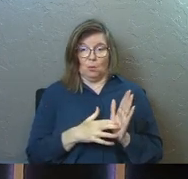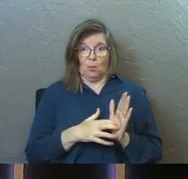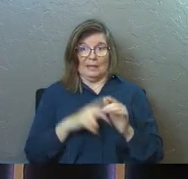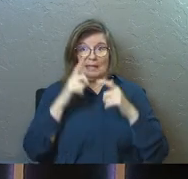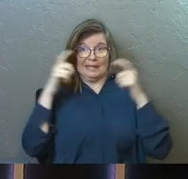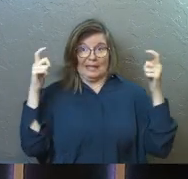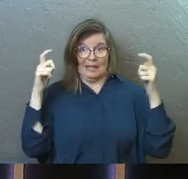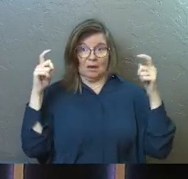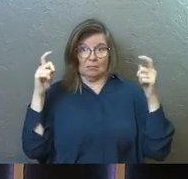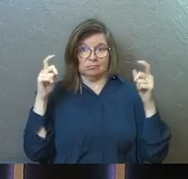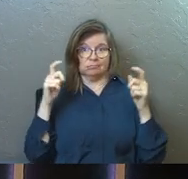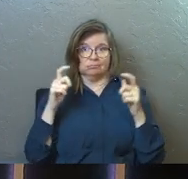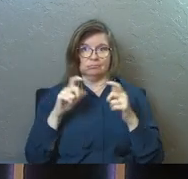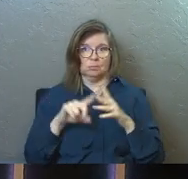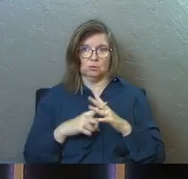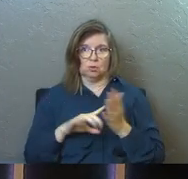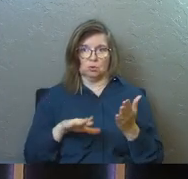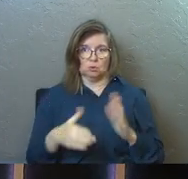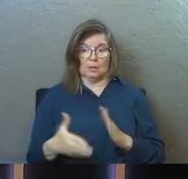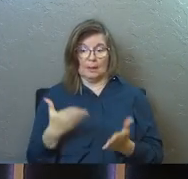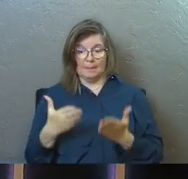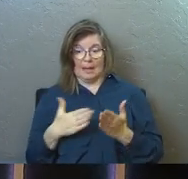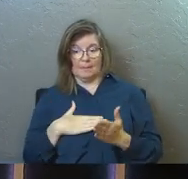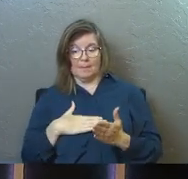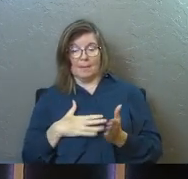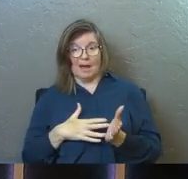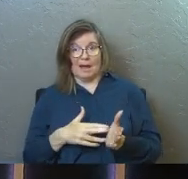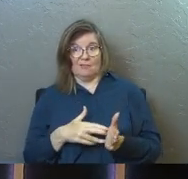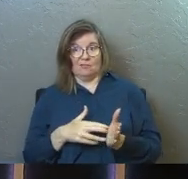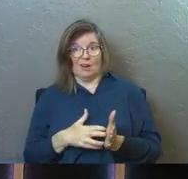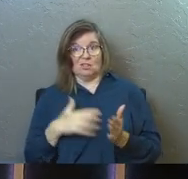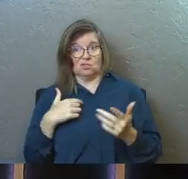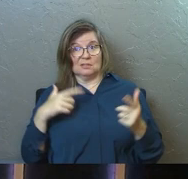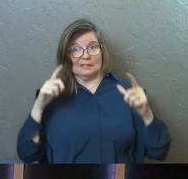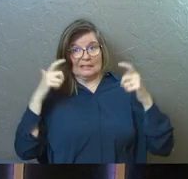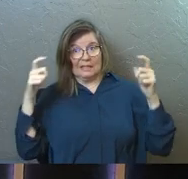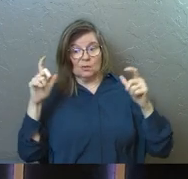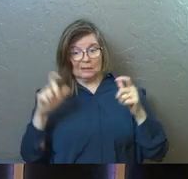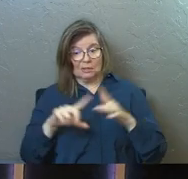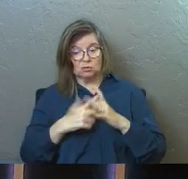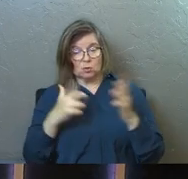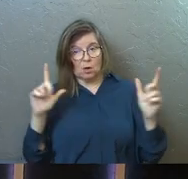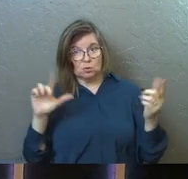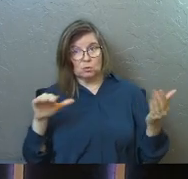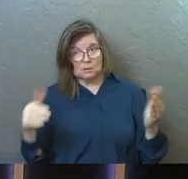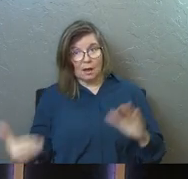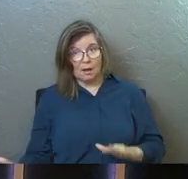ego will start to die. Maybe, just maybe, my fragile ego needed to start to die.